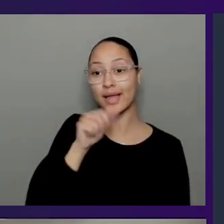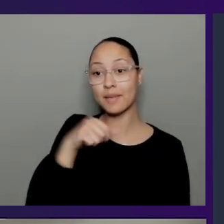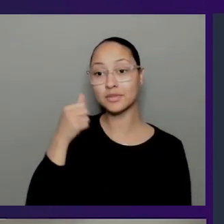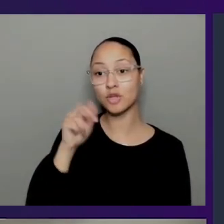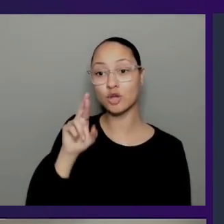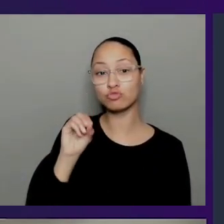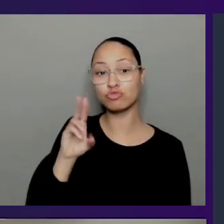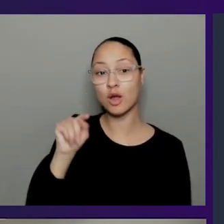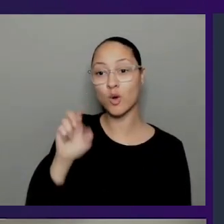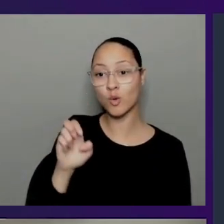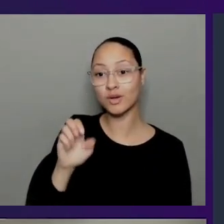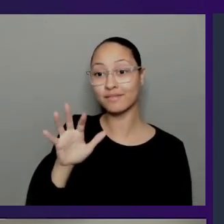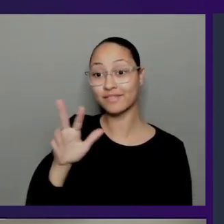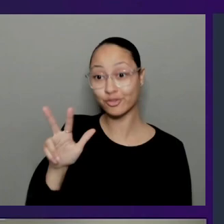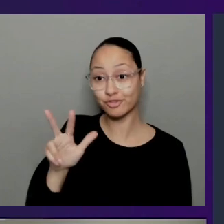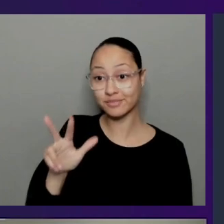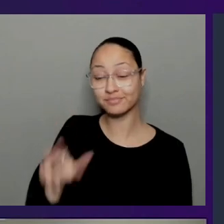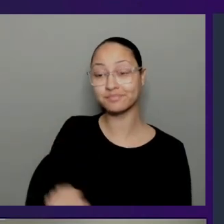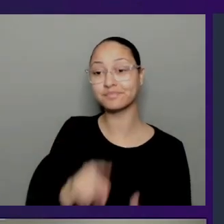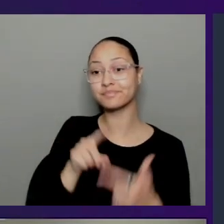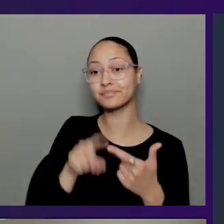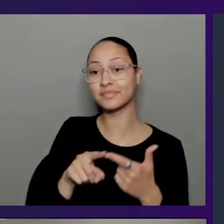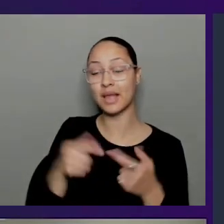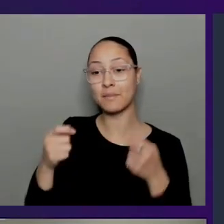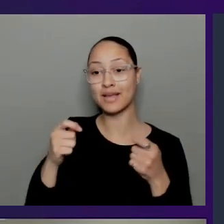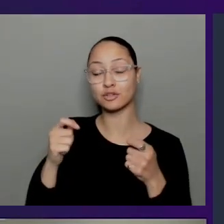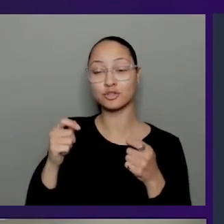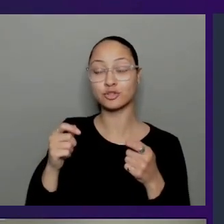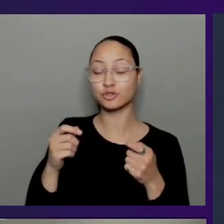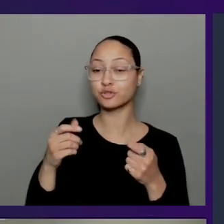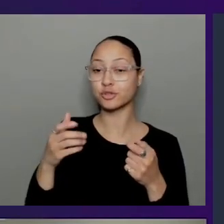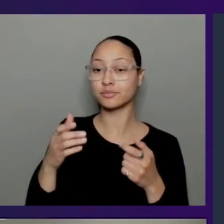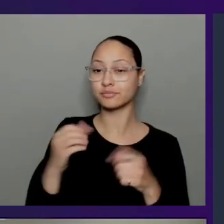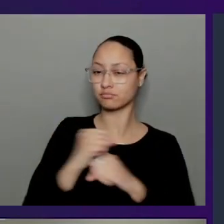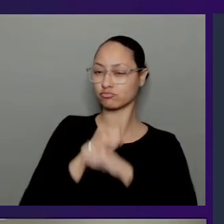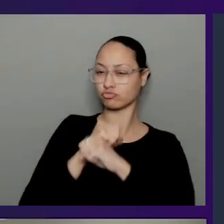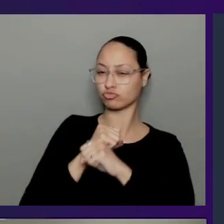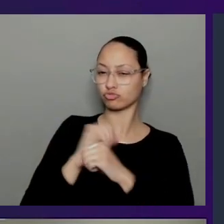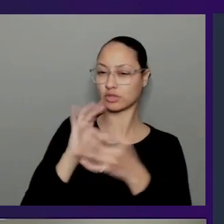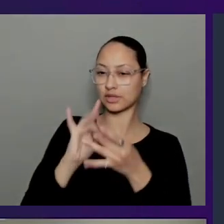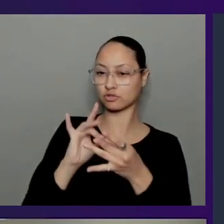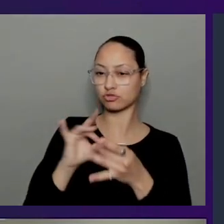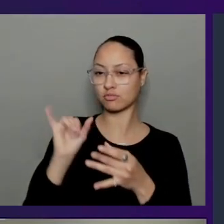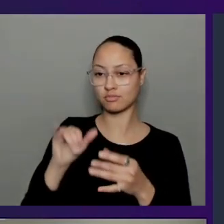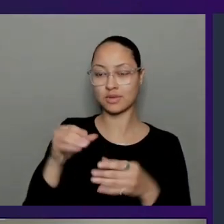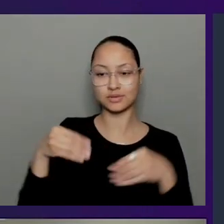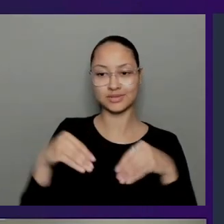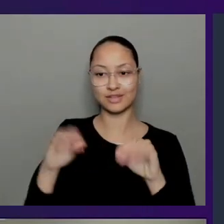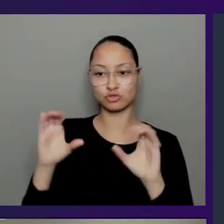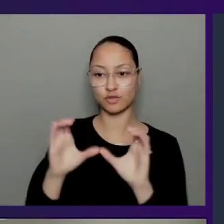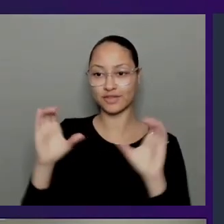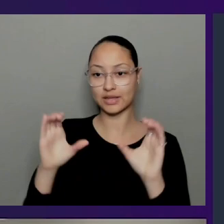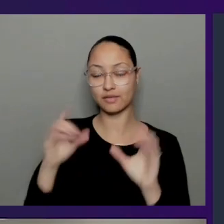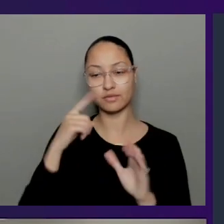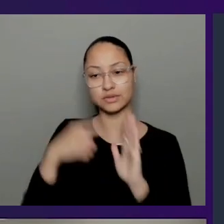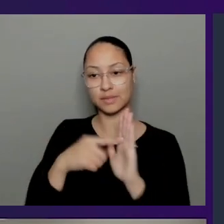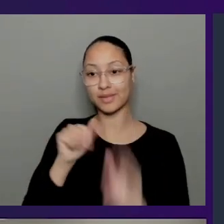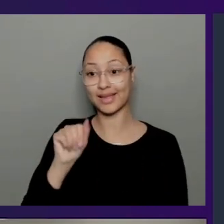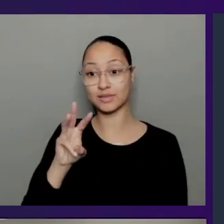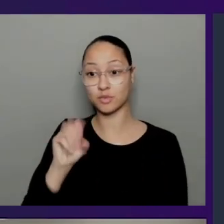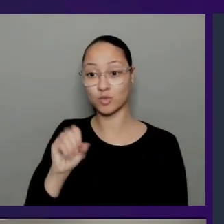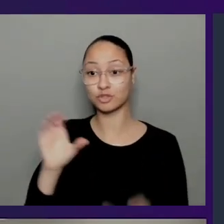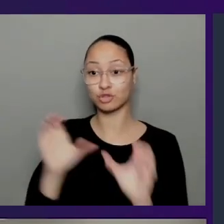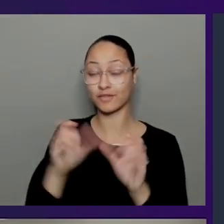need to manage secure connections and SSL certificates, so something like AWS Certificate Manager. You'll no doubt